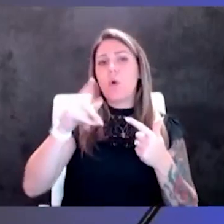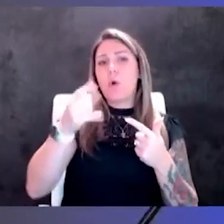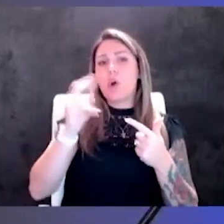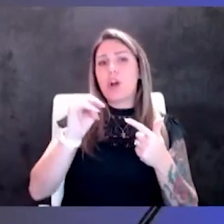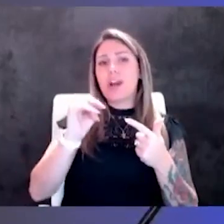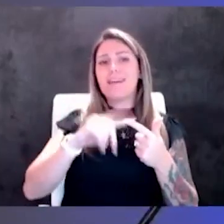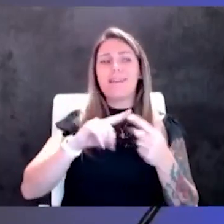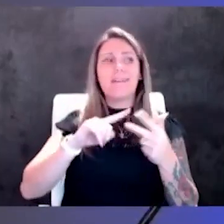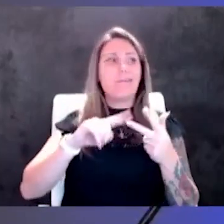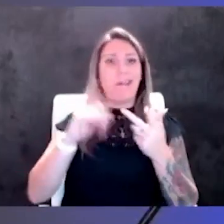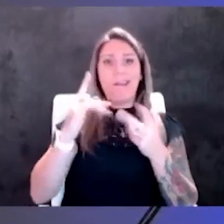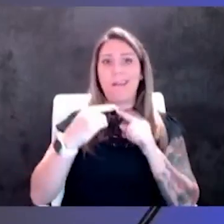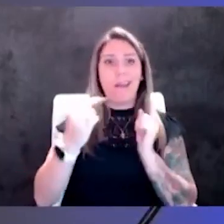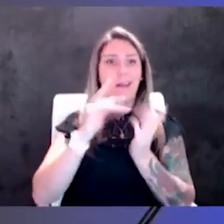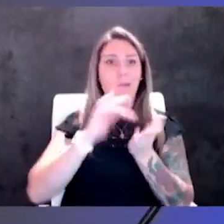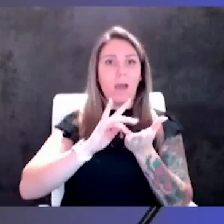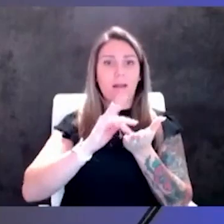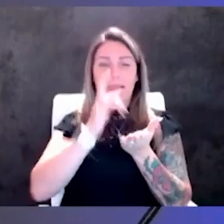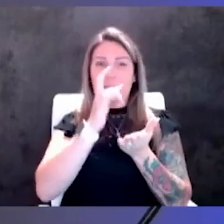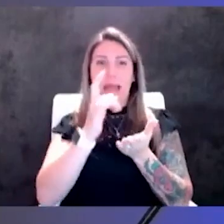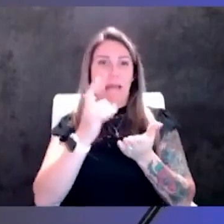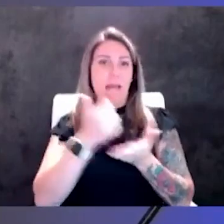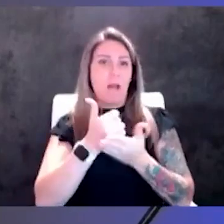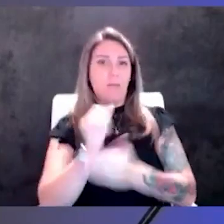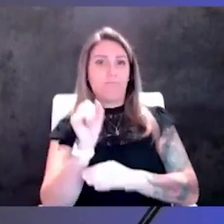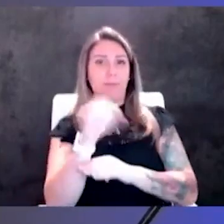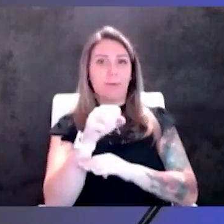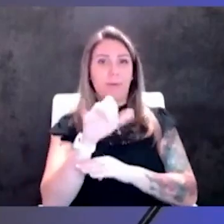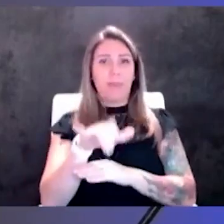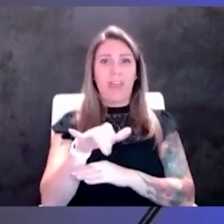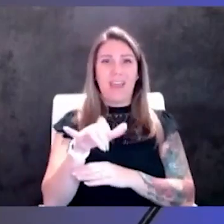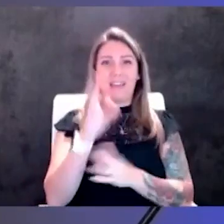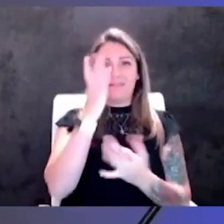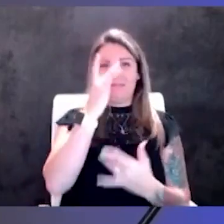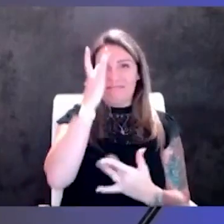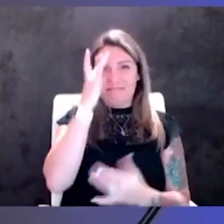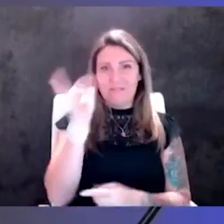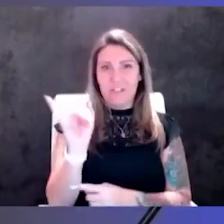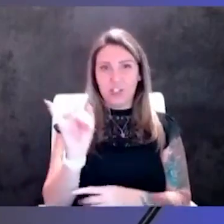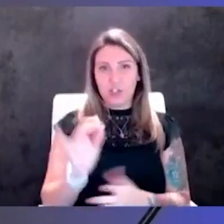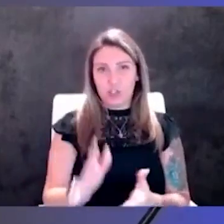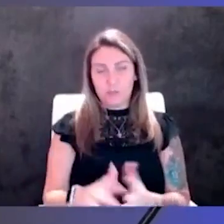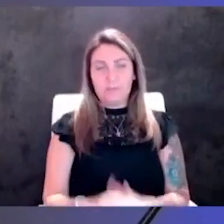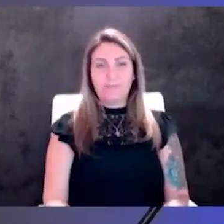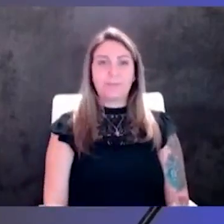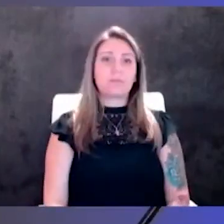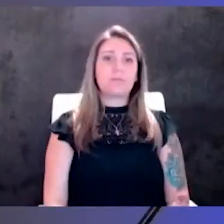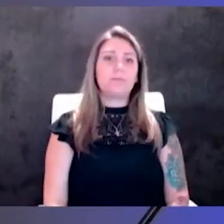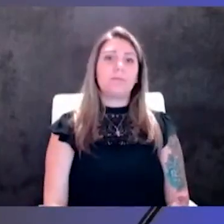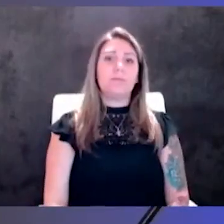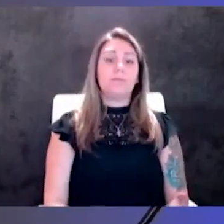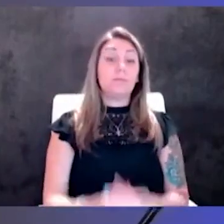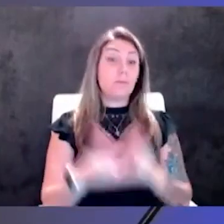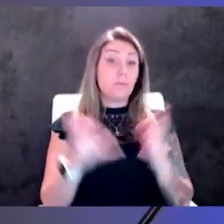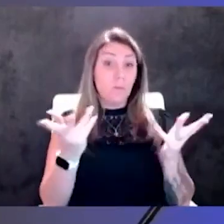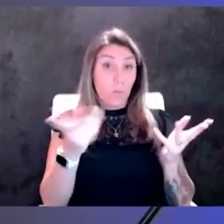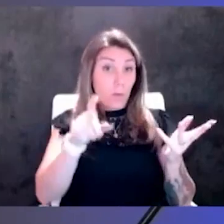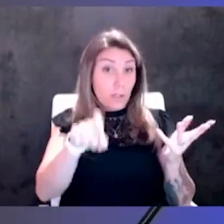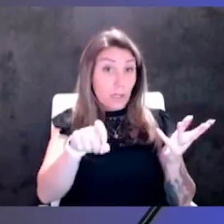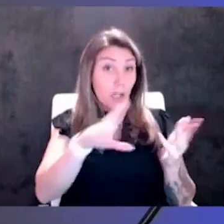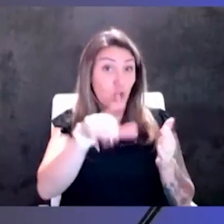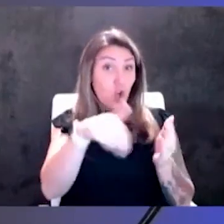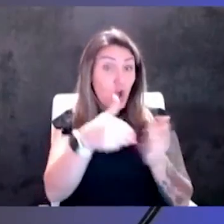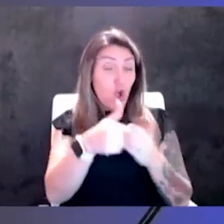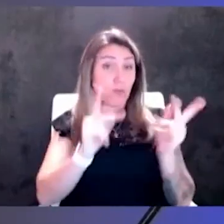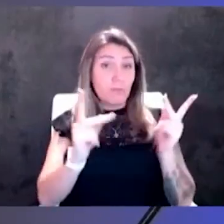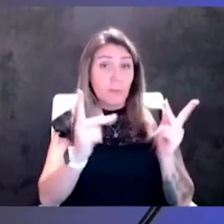help them get past this viral infection. What we need is for all of our viewers and for all of